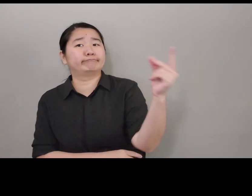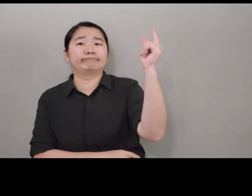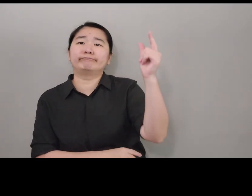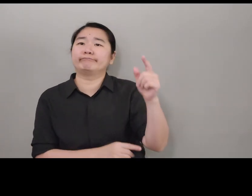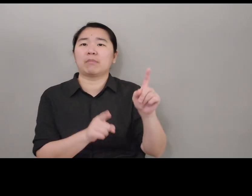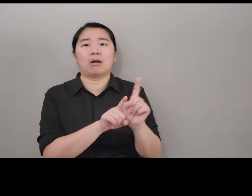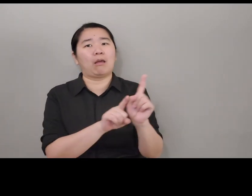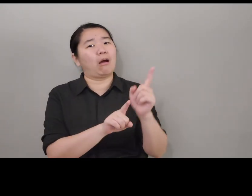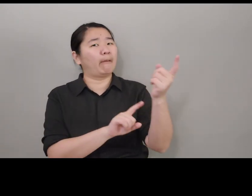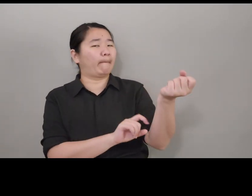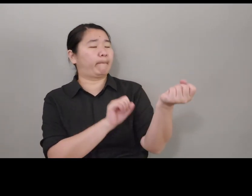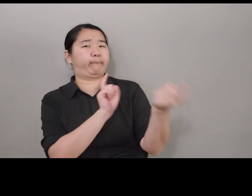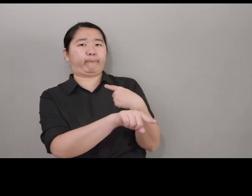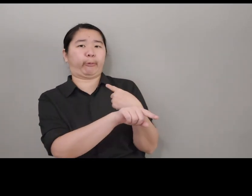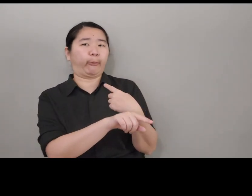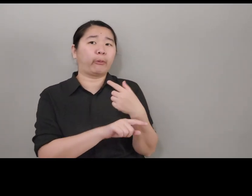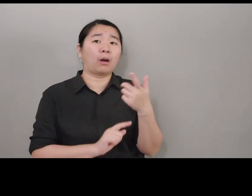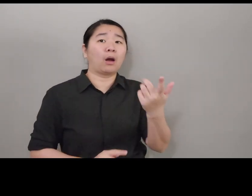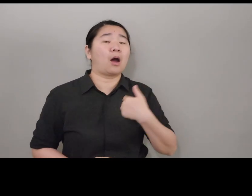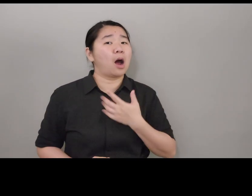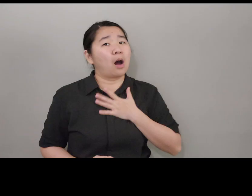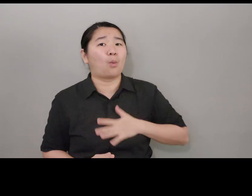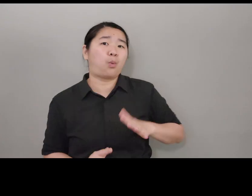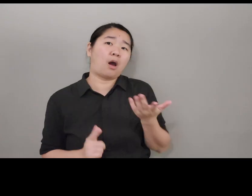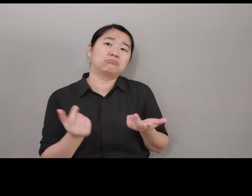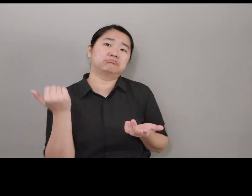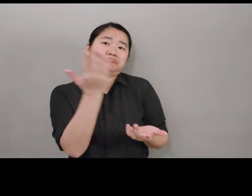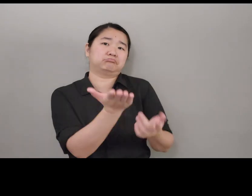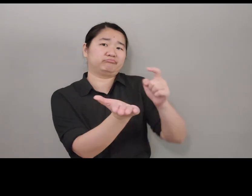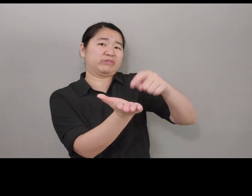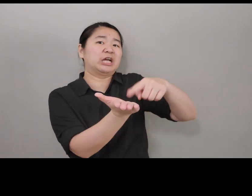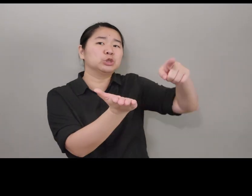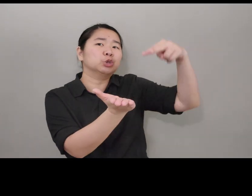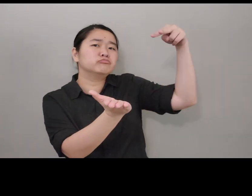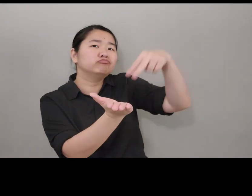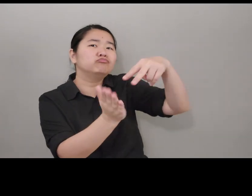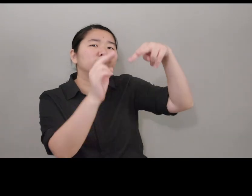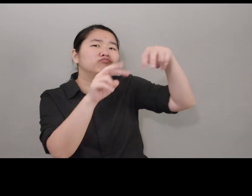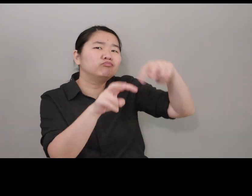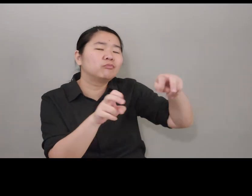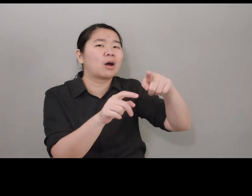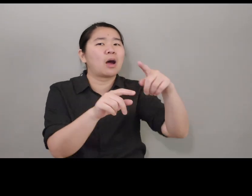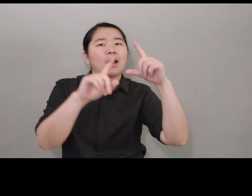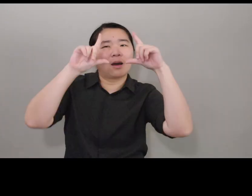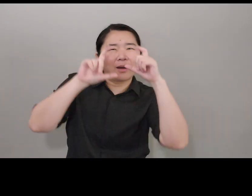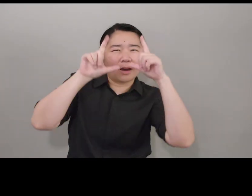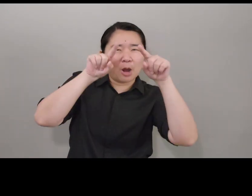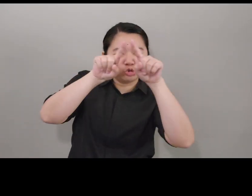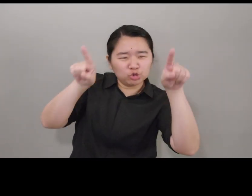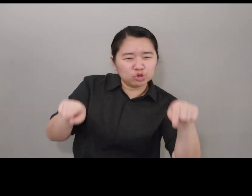is something that you can use to look at object detection and help write an image description. But really, are you going to go and